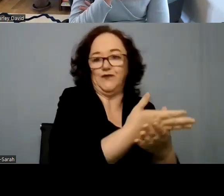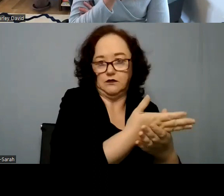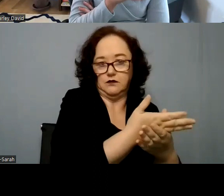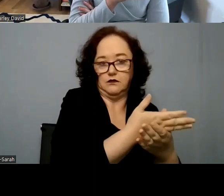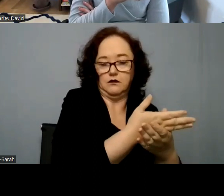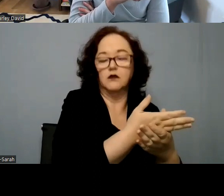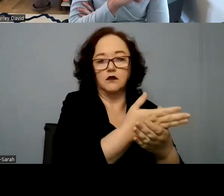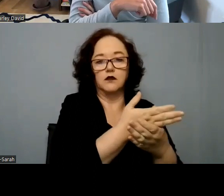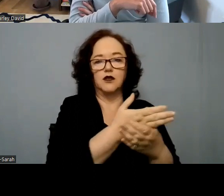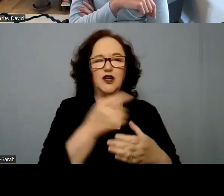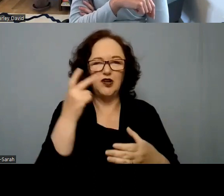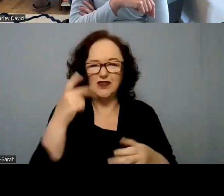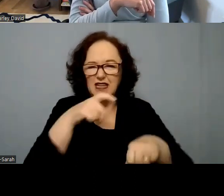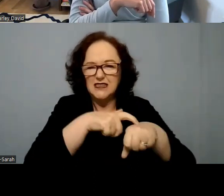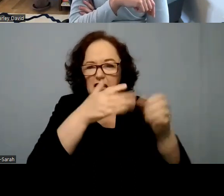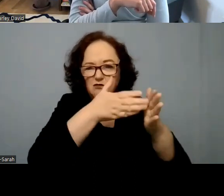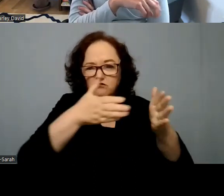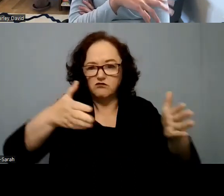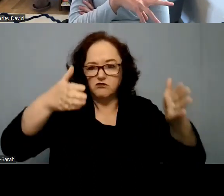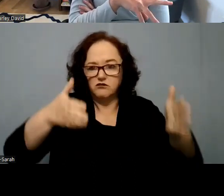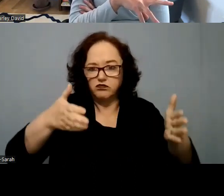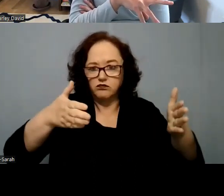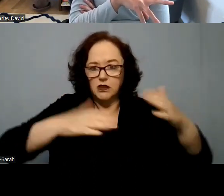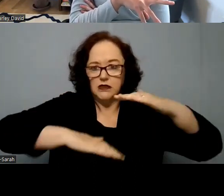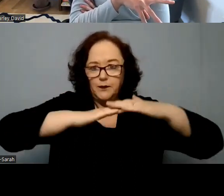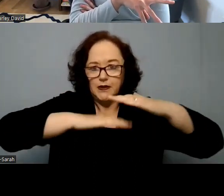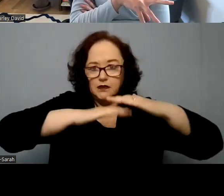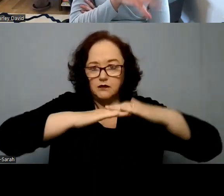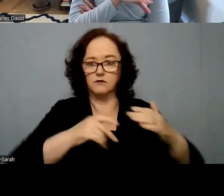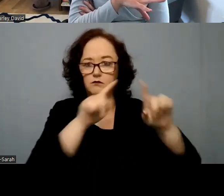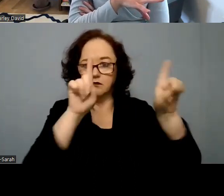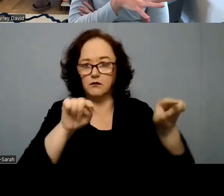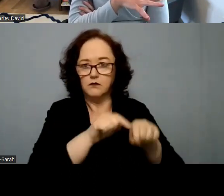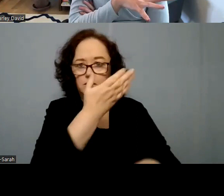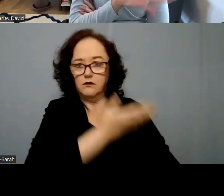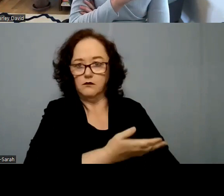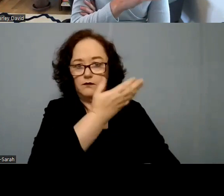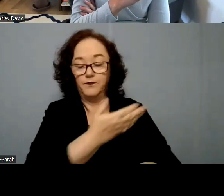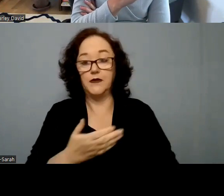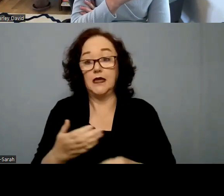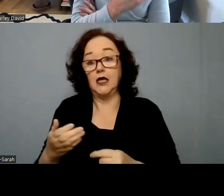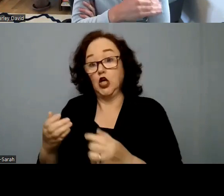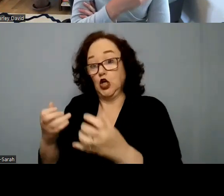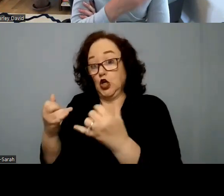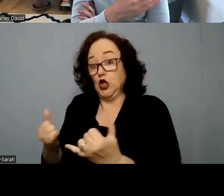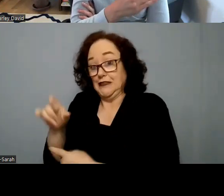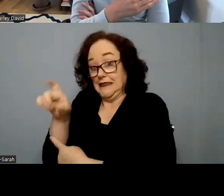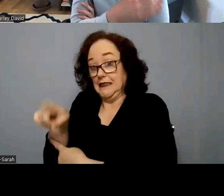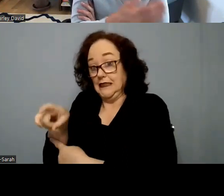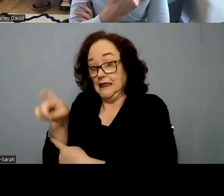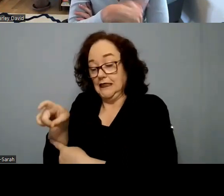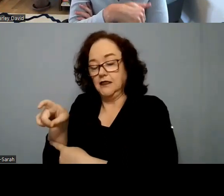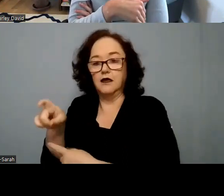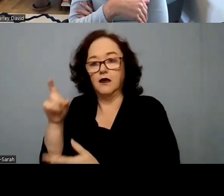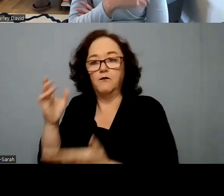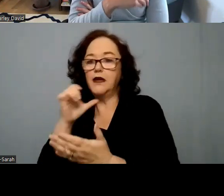timeframes you see here on the screen. But an urgent need wouldn't necessarily rise to that level of emergency, but